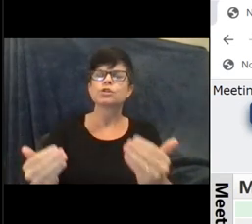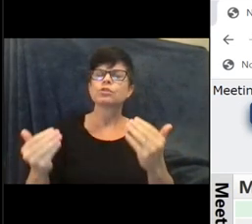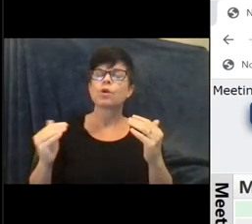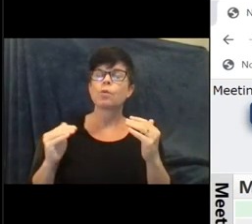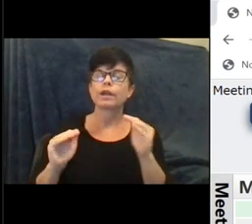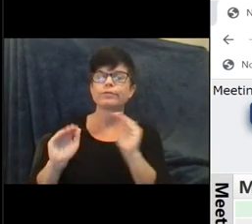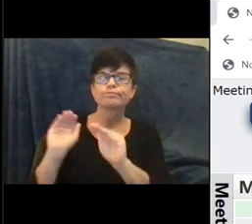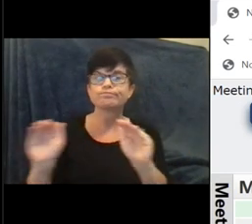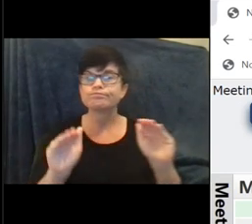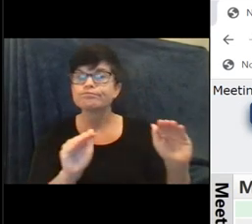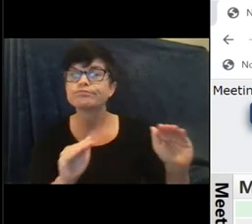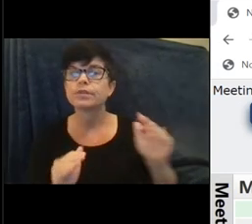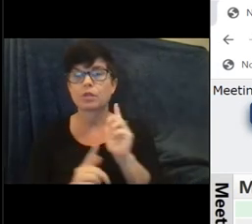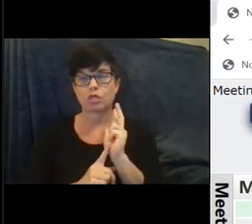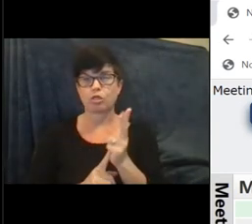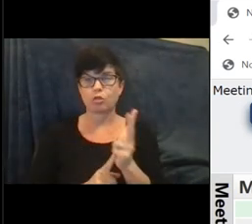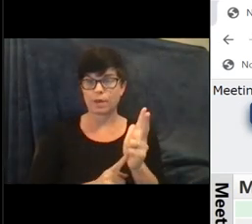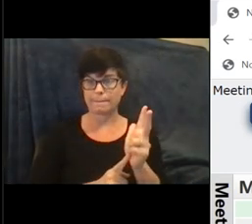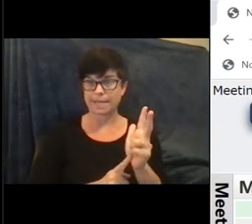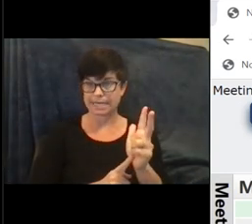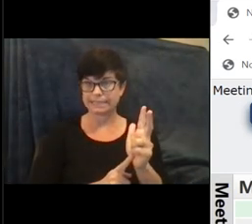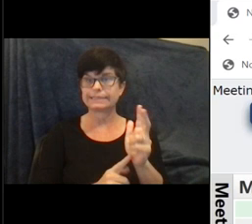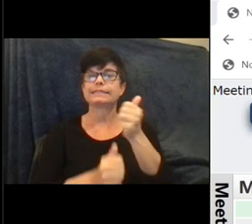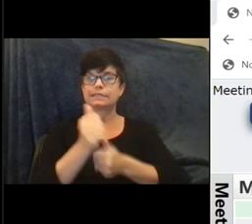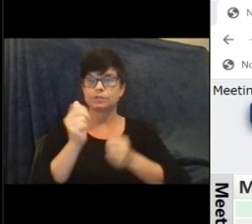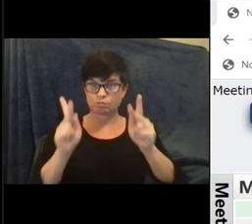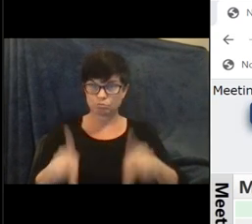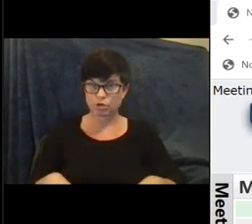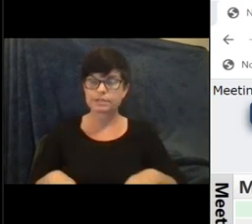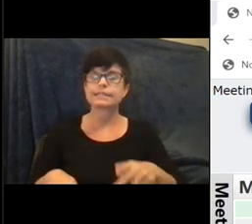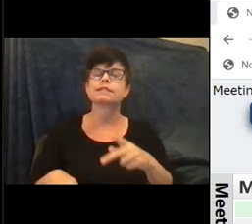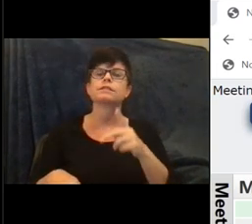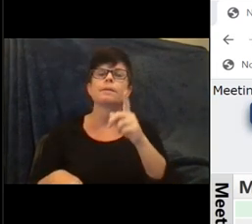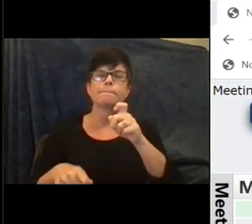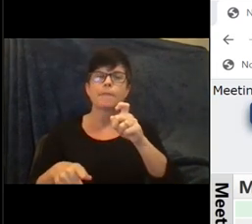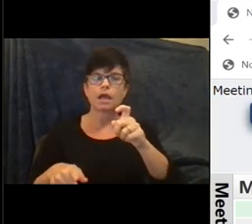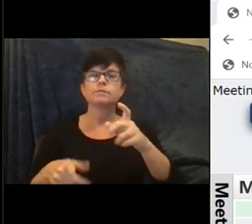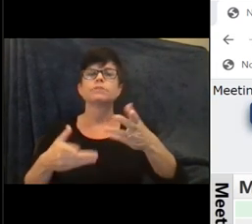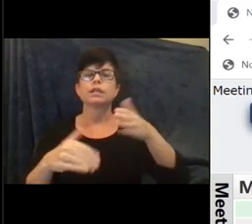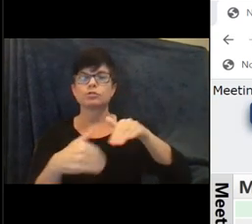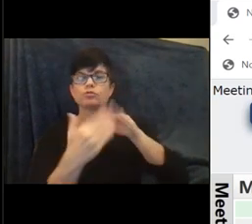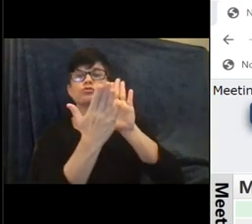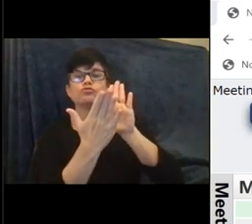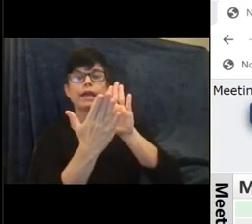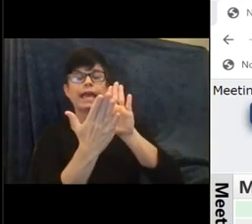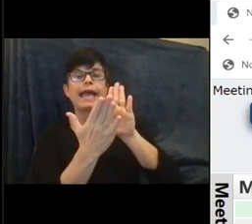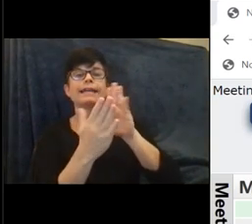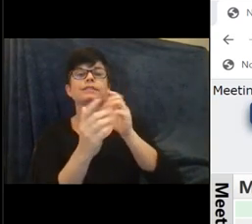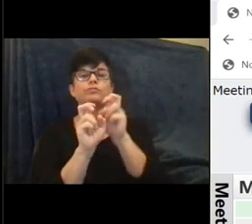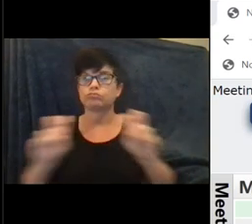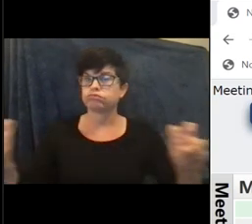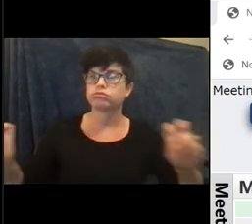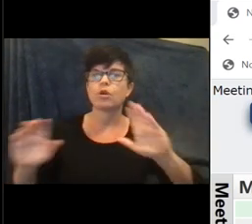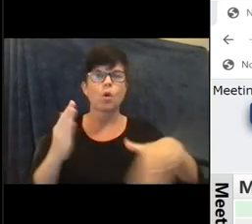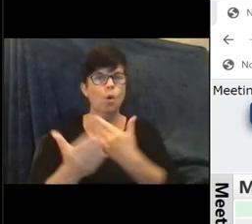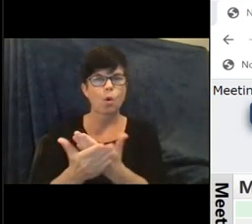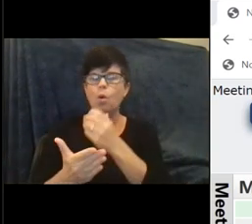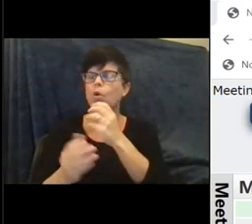as always, it is 3 minutes per person. Comments must be addressed to the board as a whole and not to any individual on the dais or in the